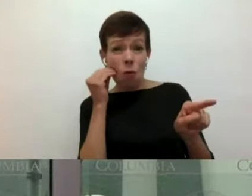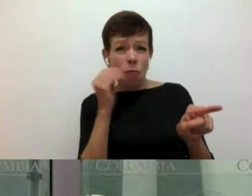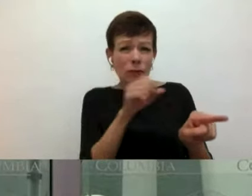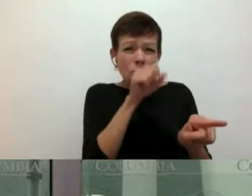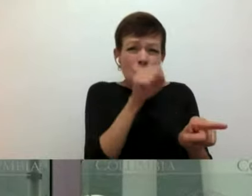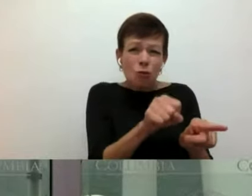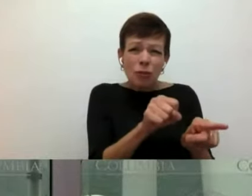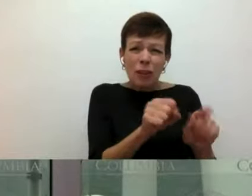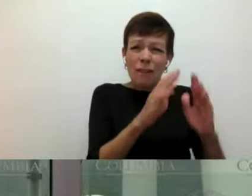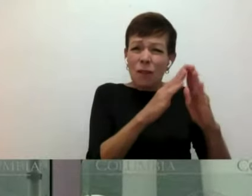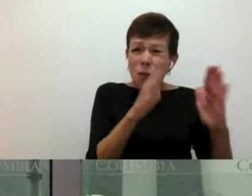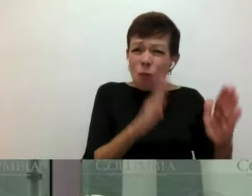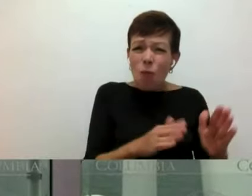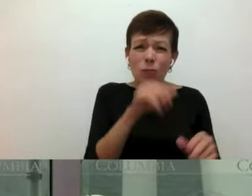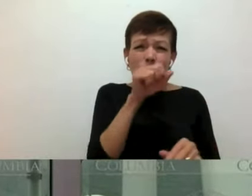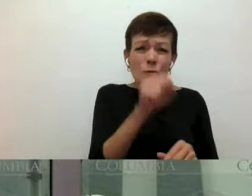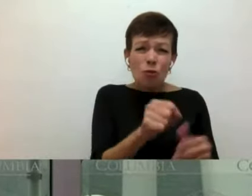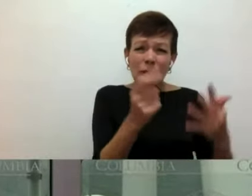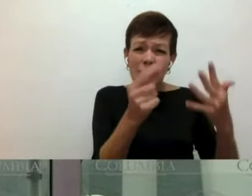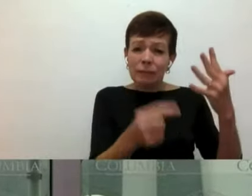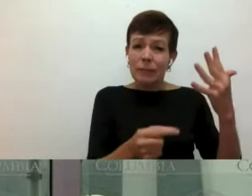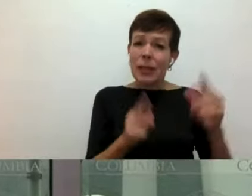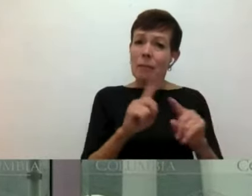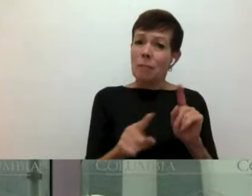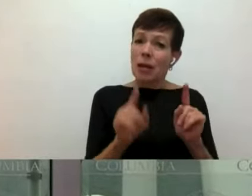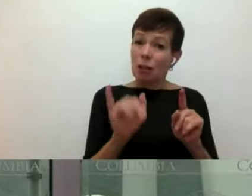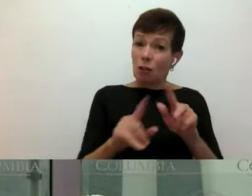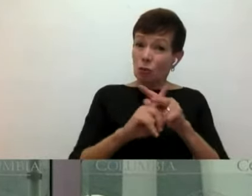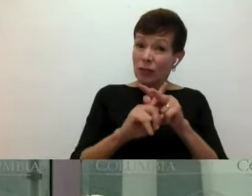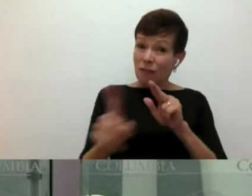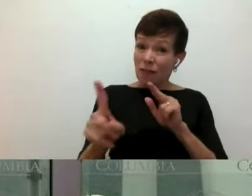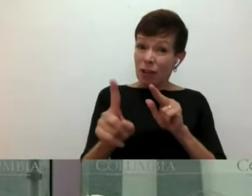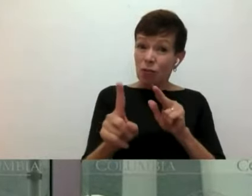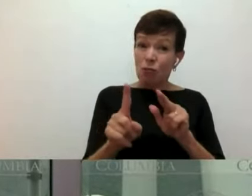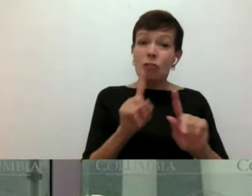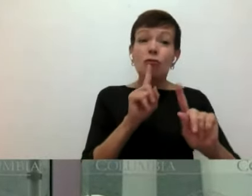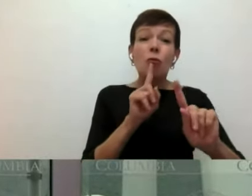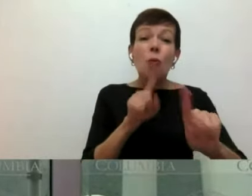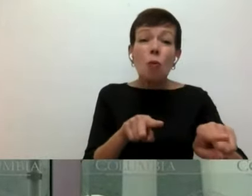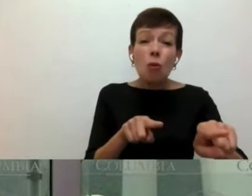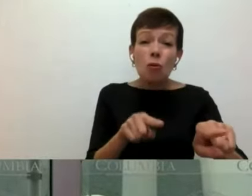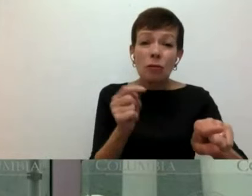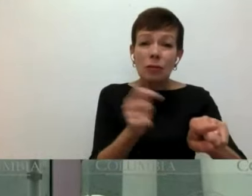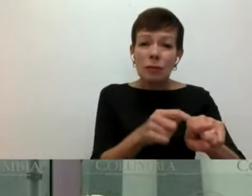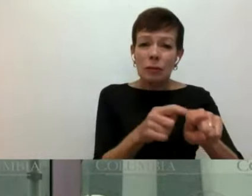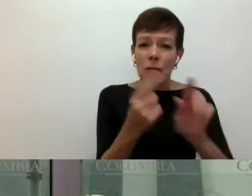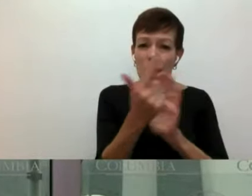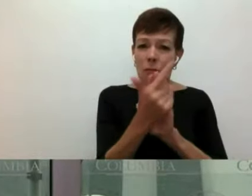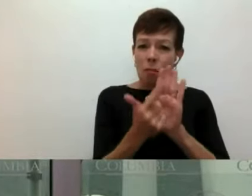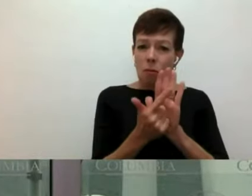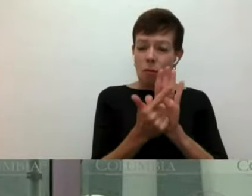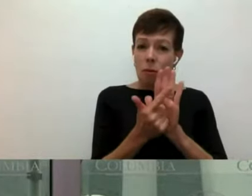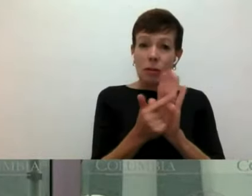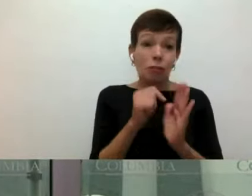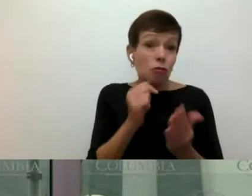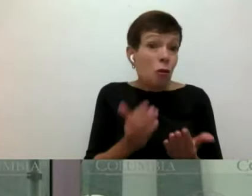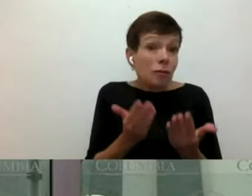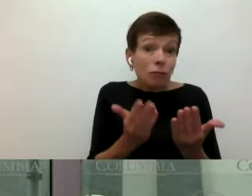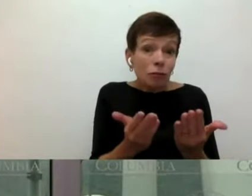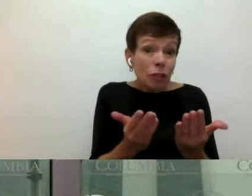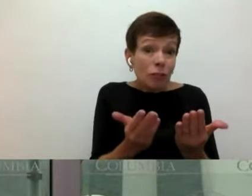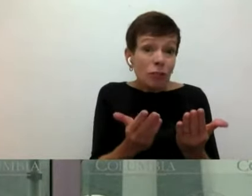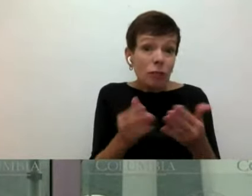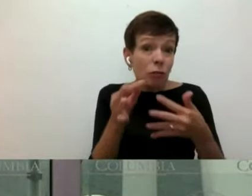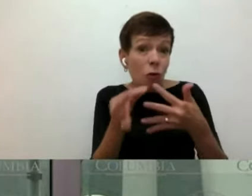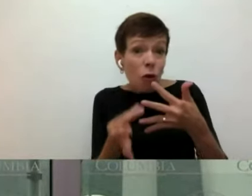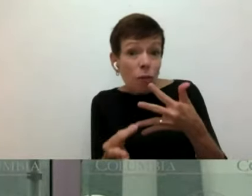behind your home and everything that you love, but evacuation orders must be followed. They are not suggestions, they are